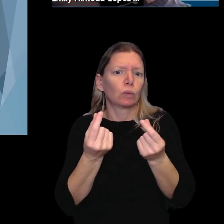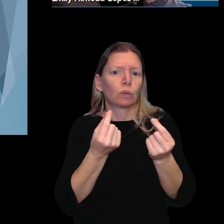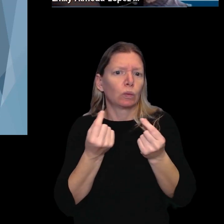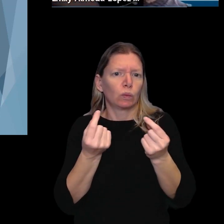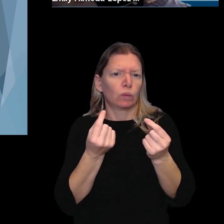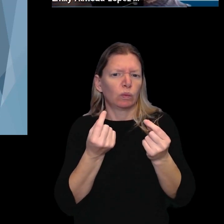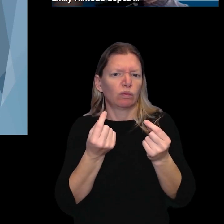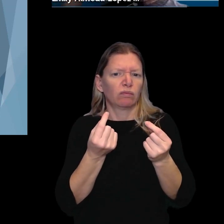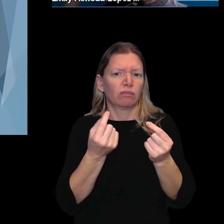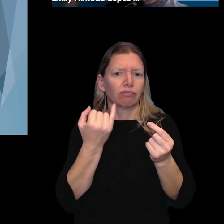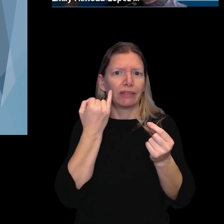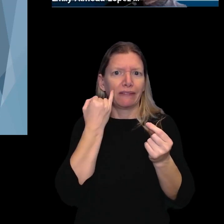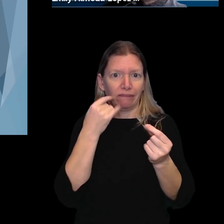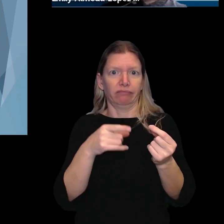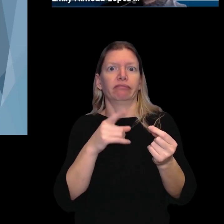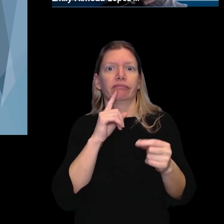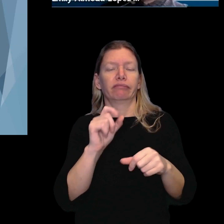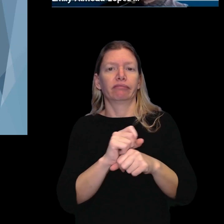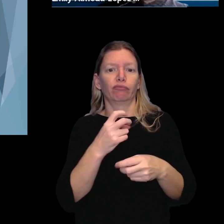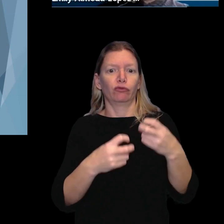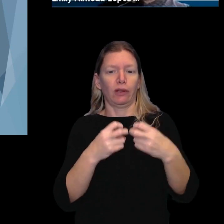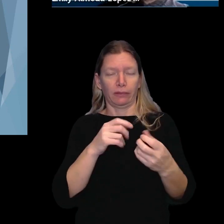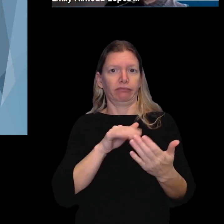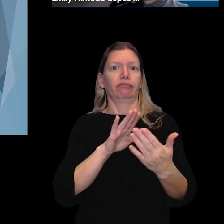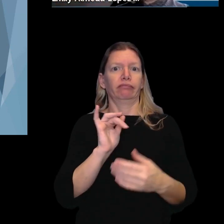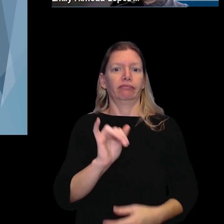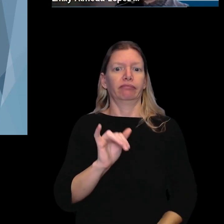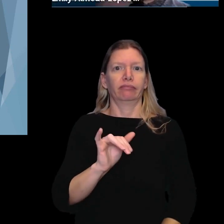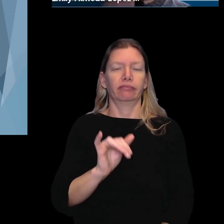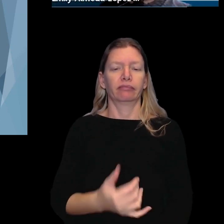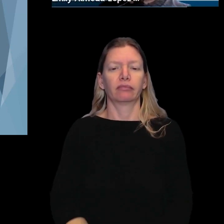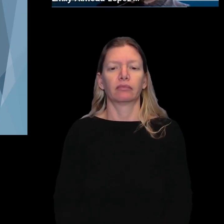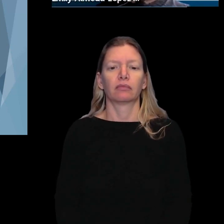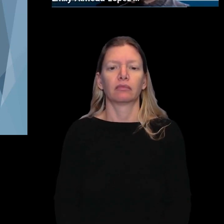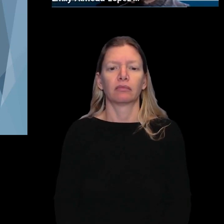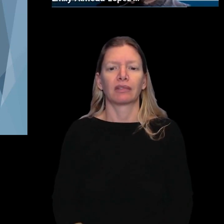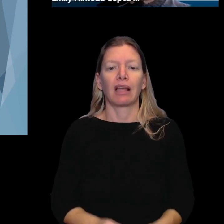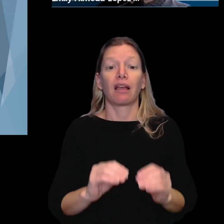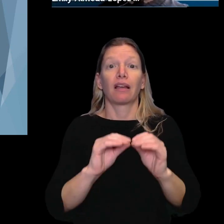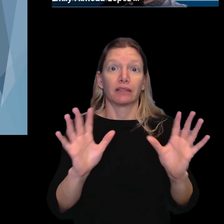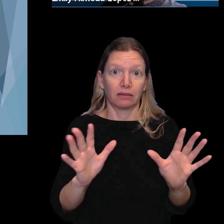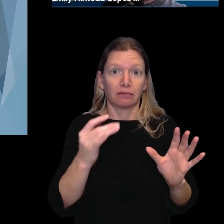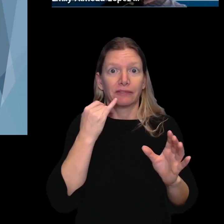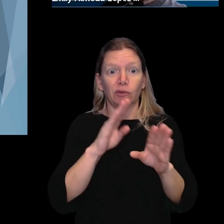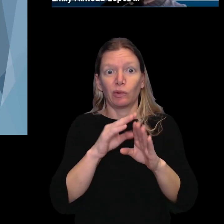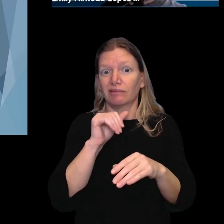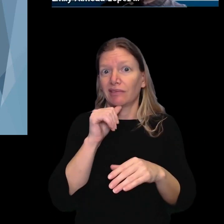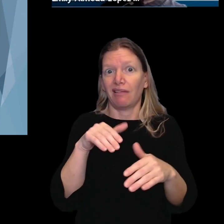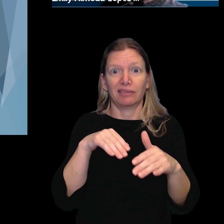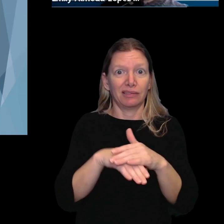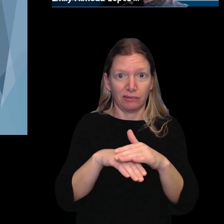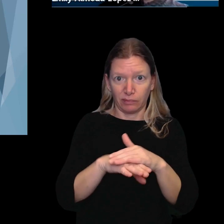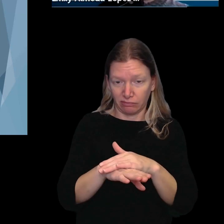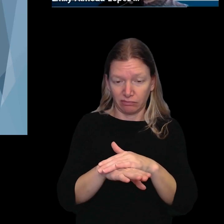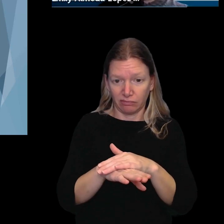temporary fixes that you can do in case there's certain problems that you might run into. So obviously, if a